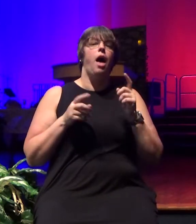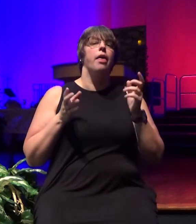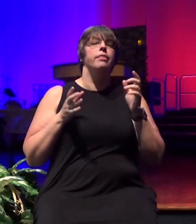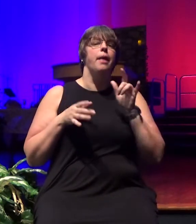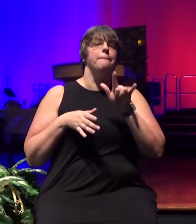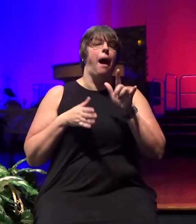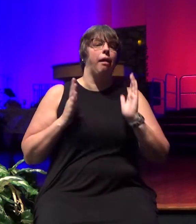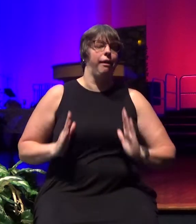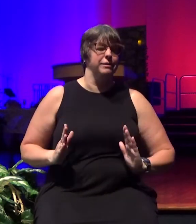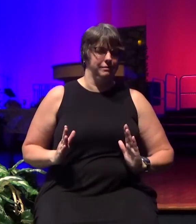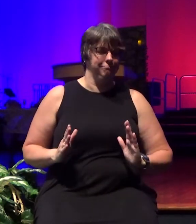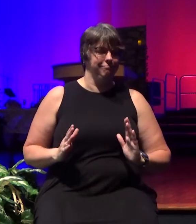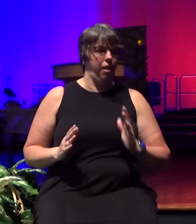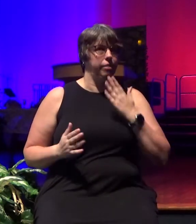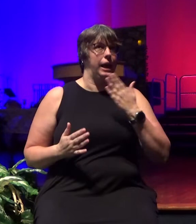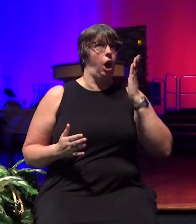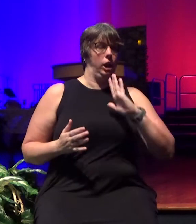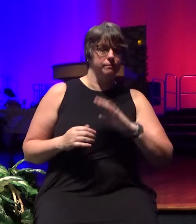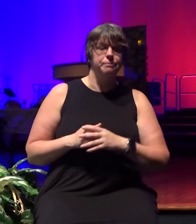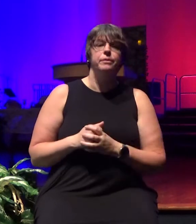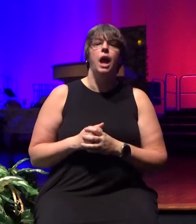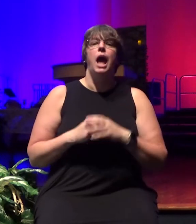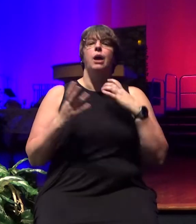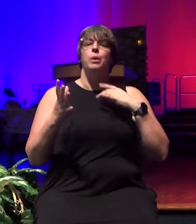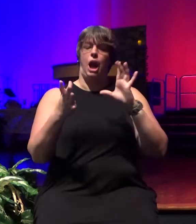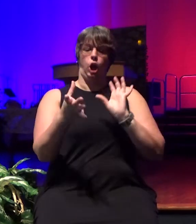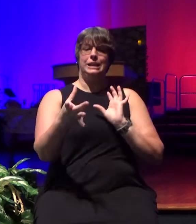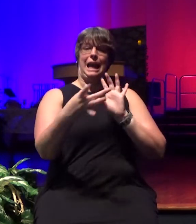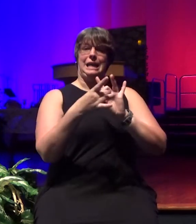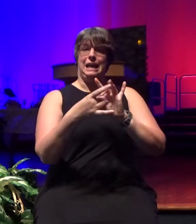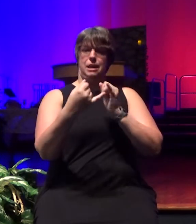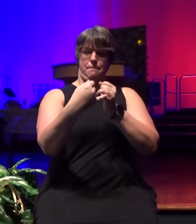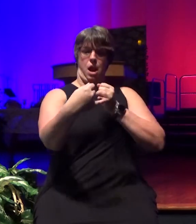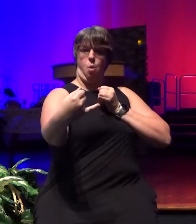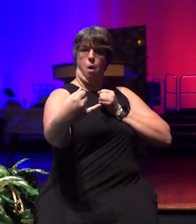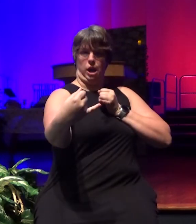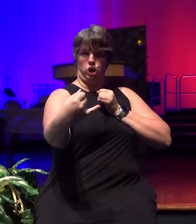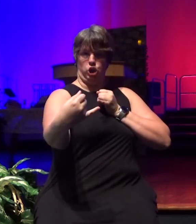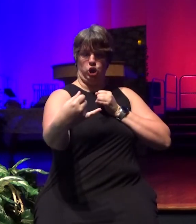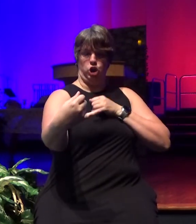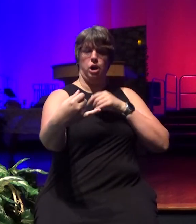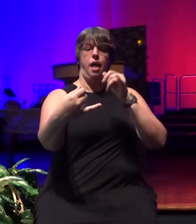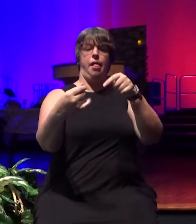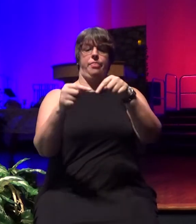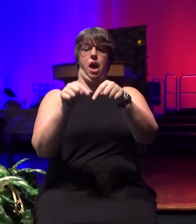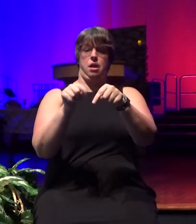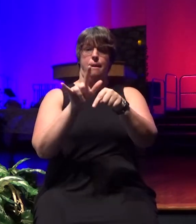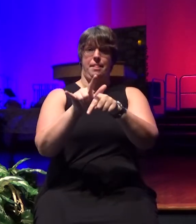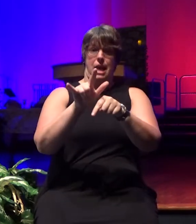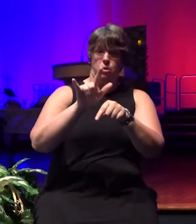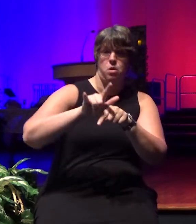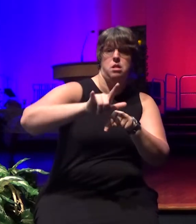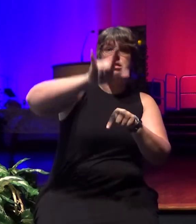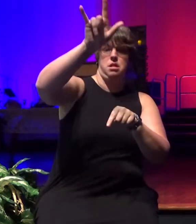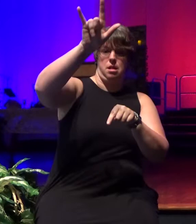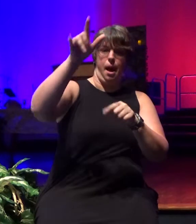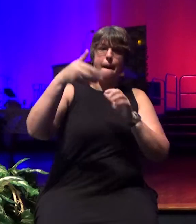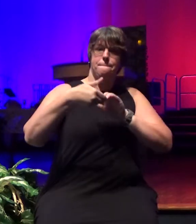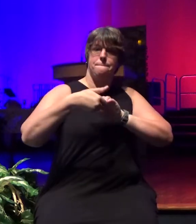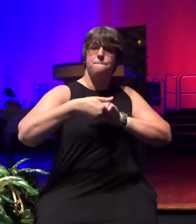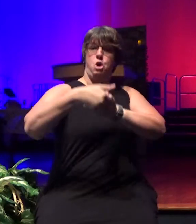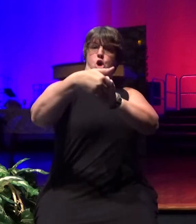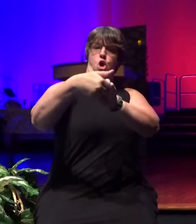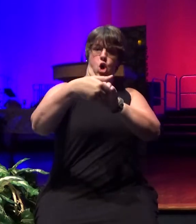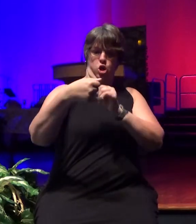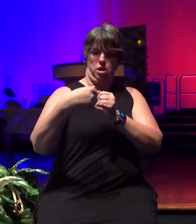or a Piper Cub, and that plane takes off and then pulls the glider plane up. And so we